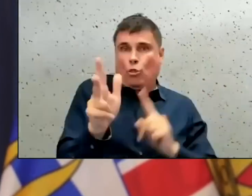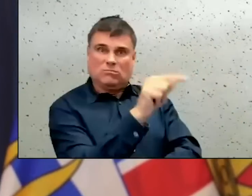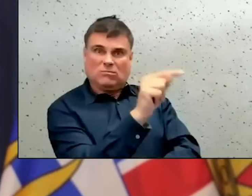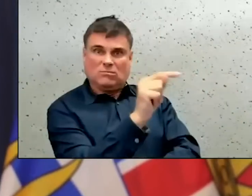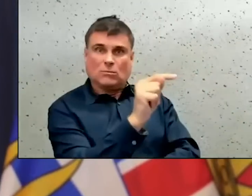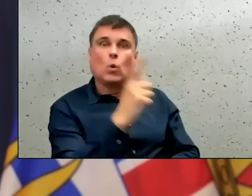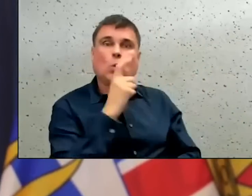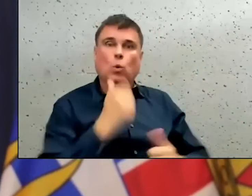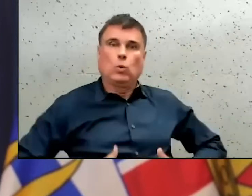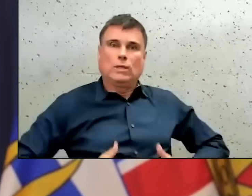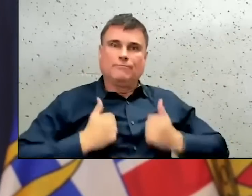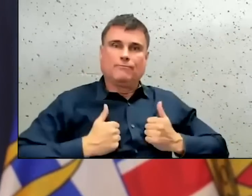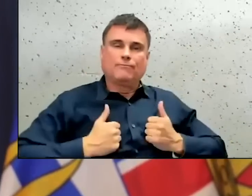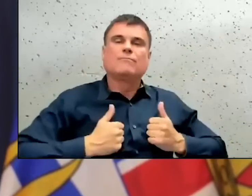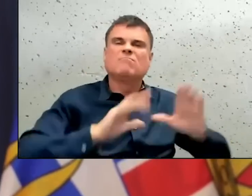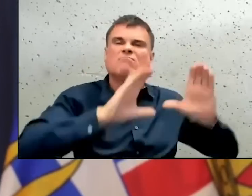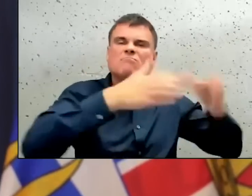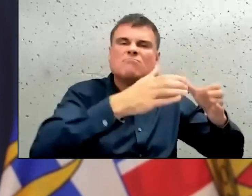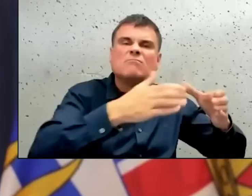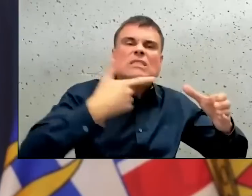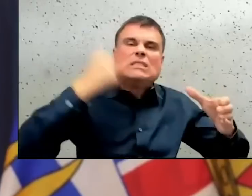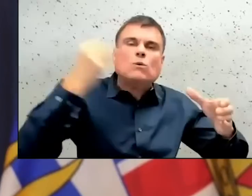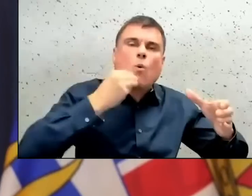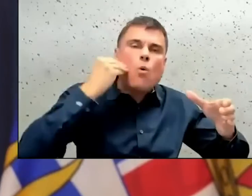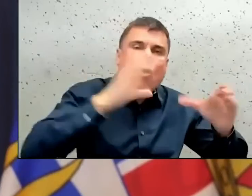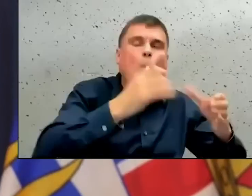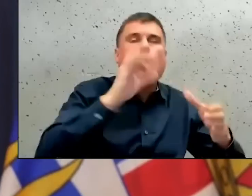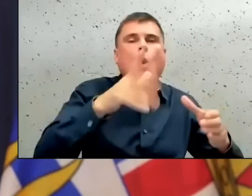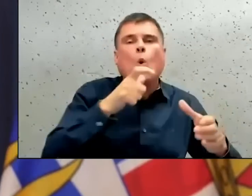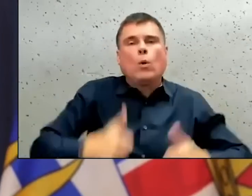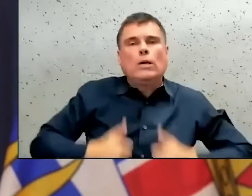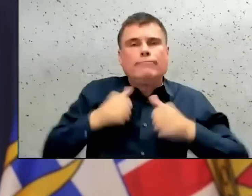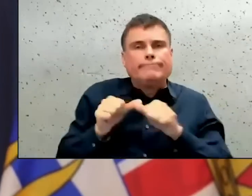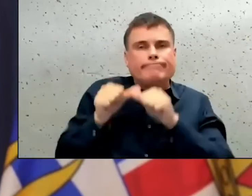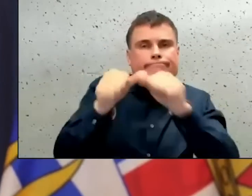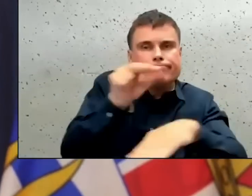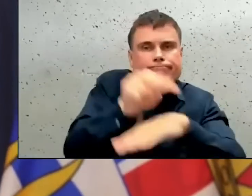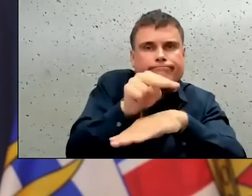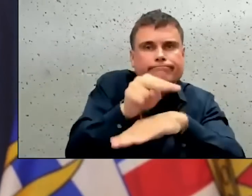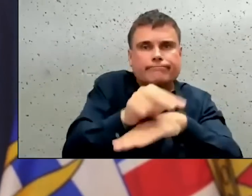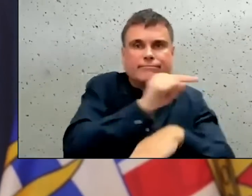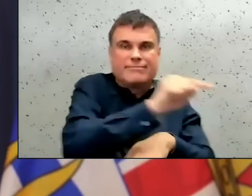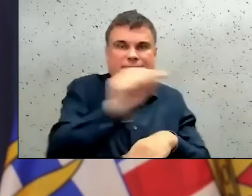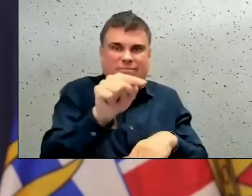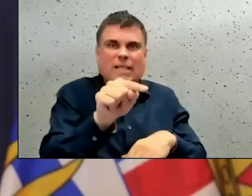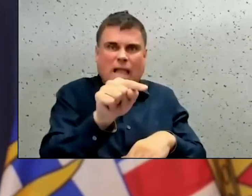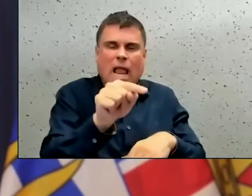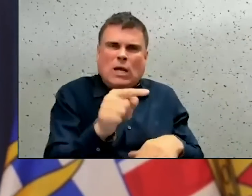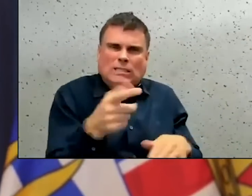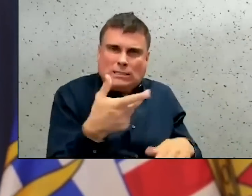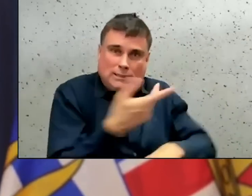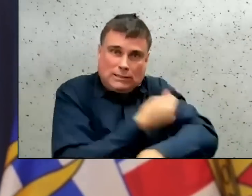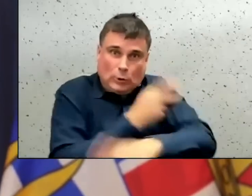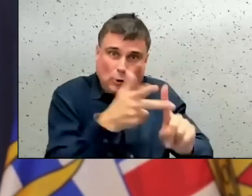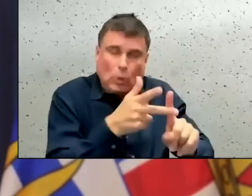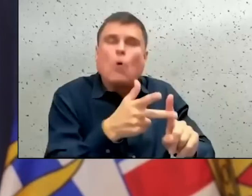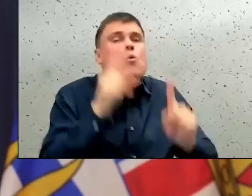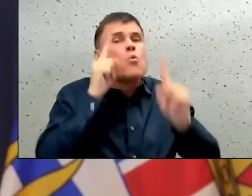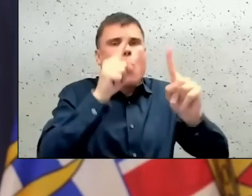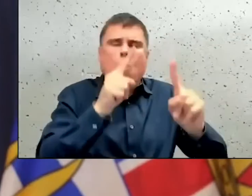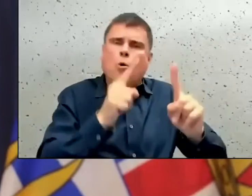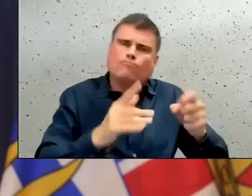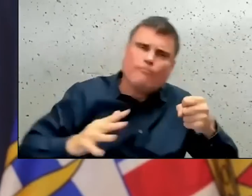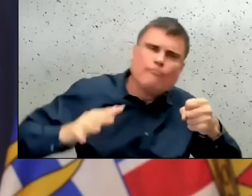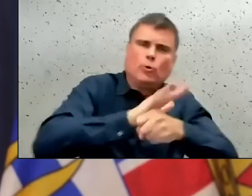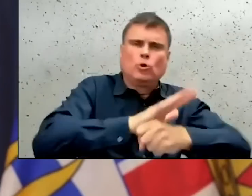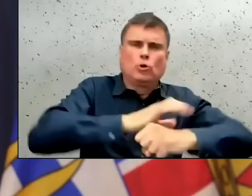around, to ensure that our most vulnerable have that maximum protection. And we've started with those facilities where there is a risk,